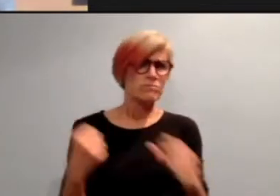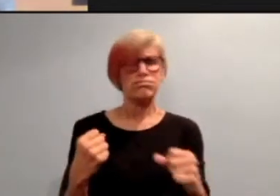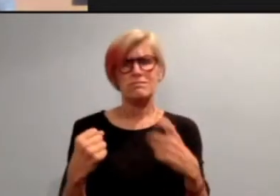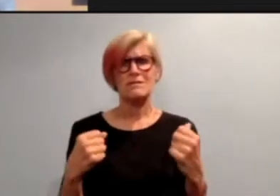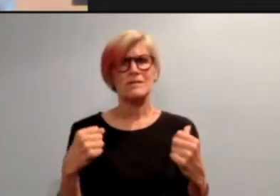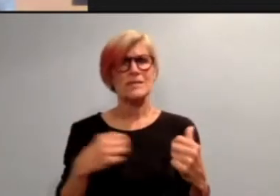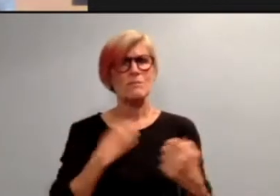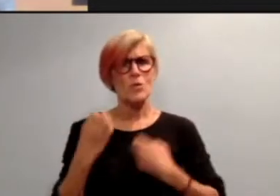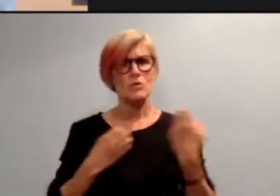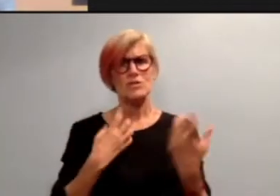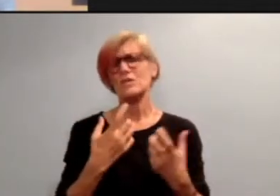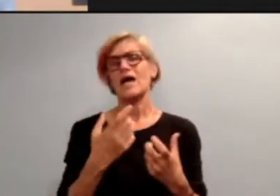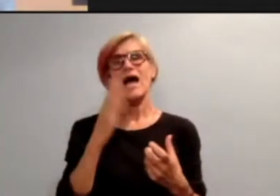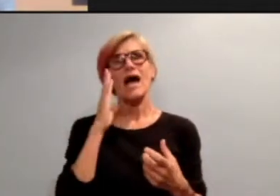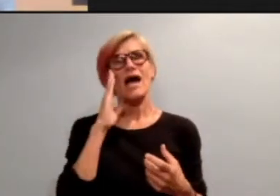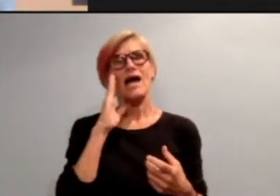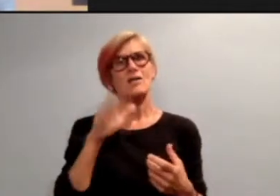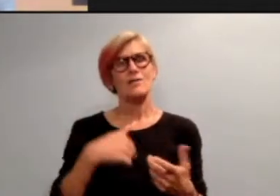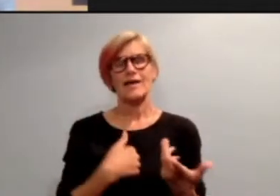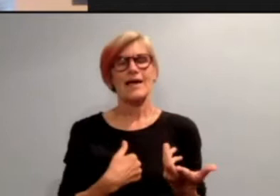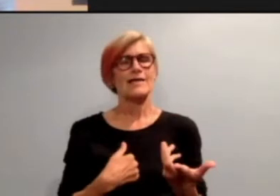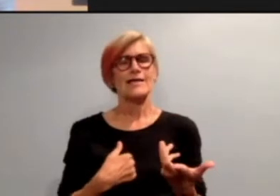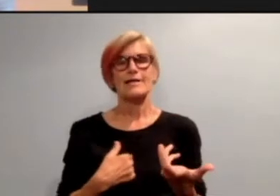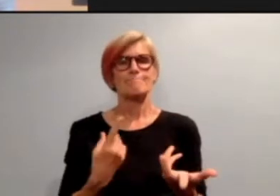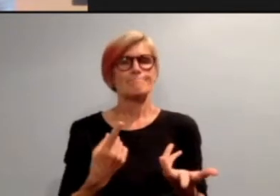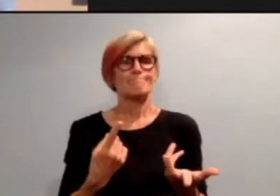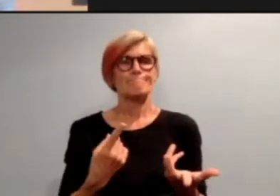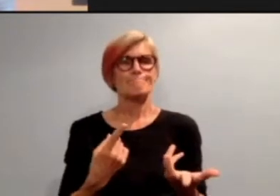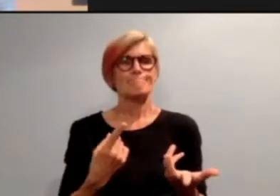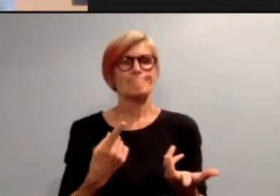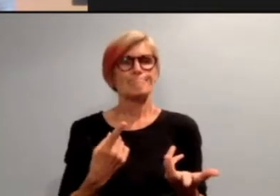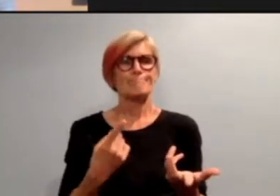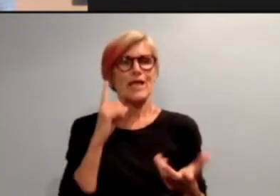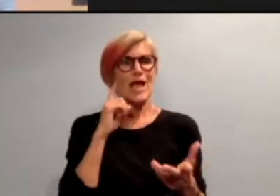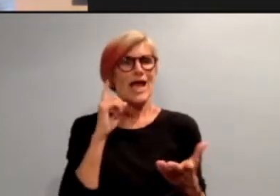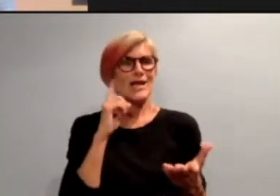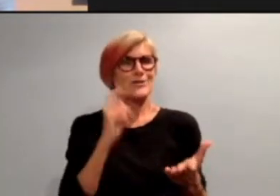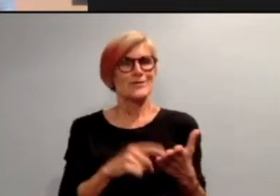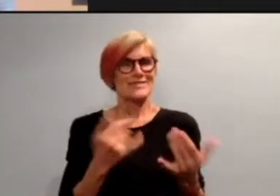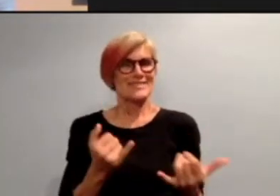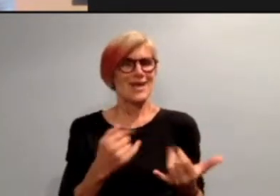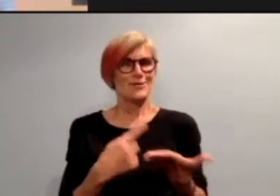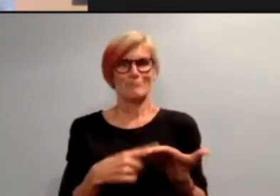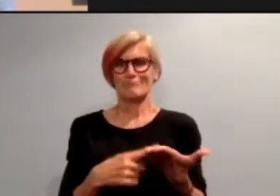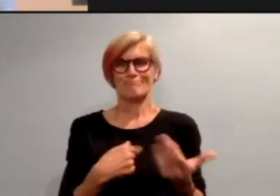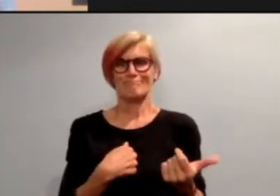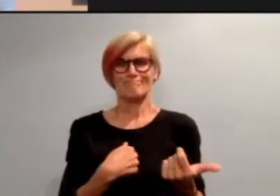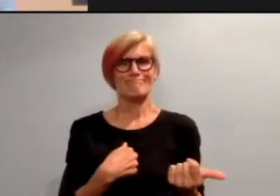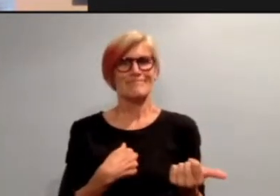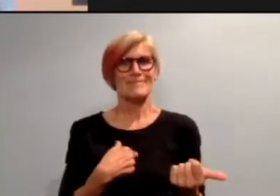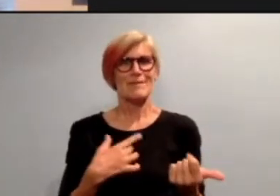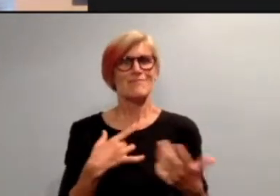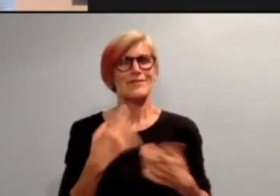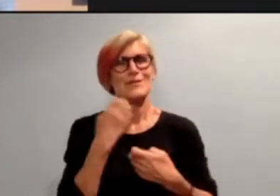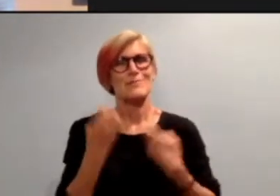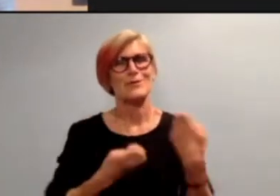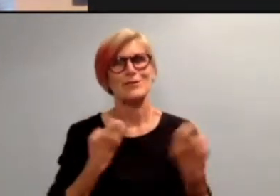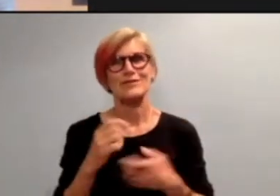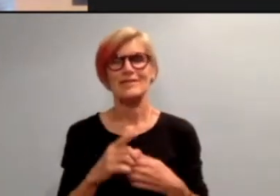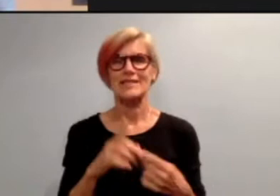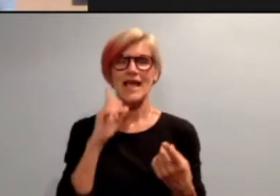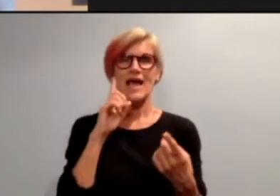myself just talking about it is making me emotional. And I think I've heard many people talk